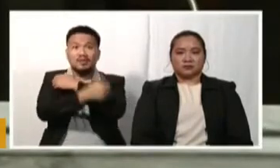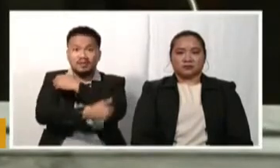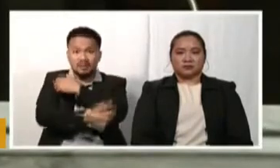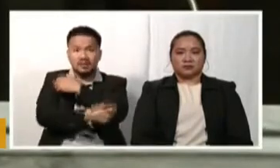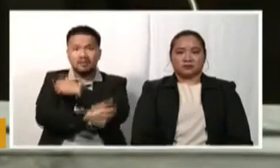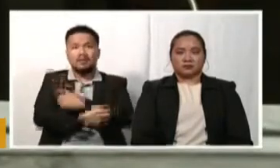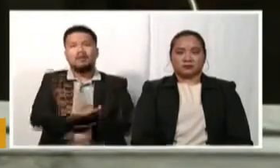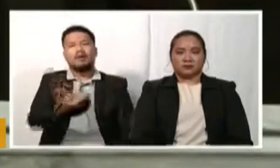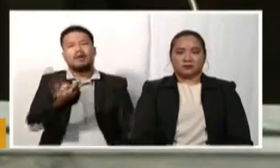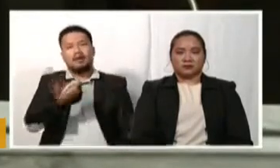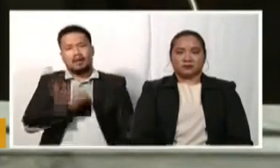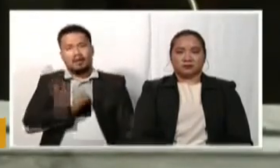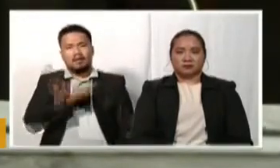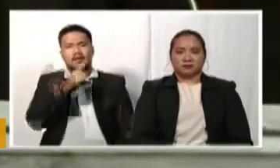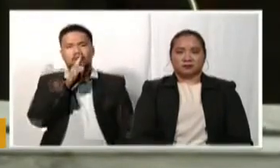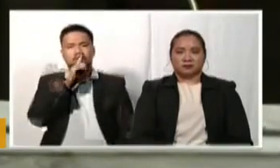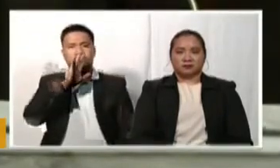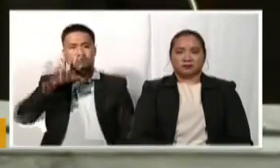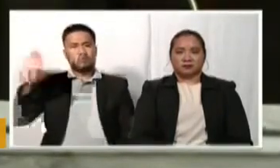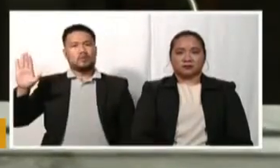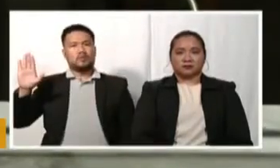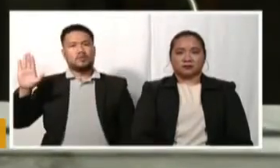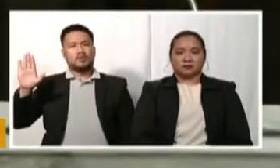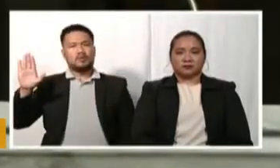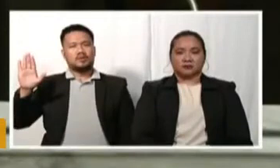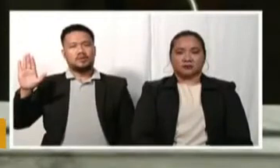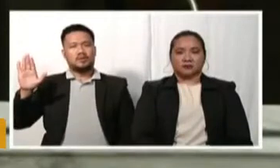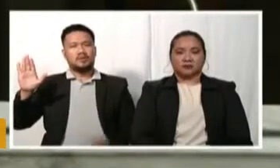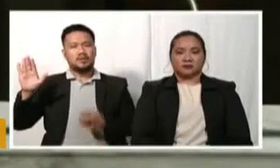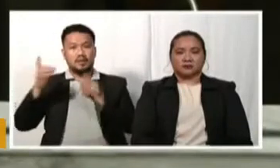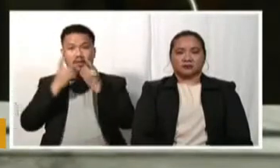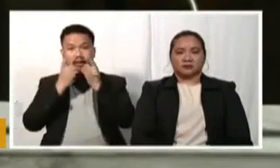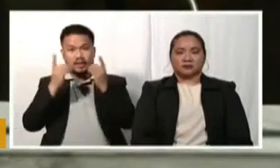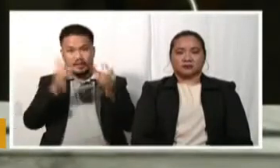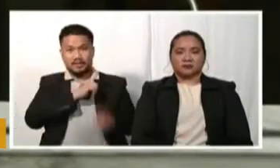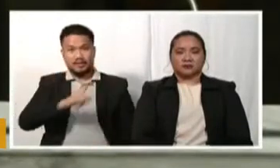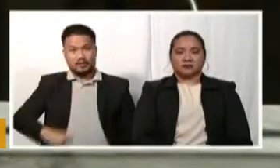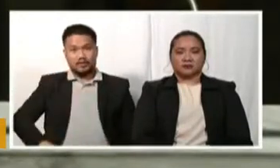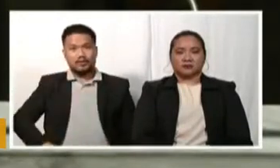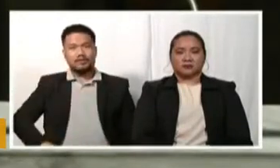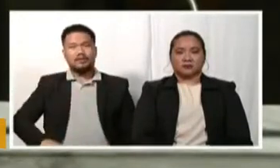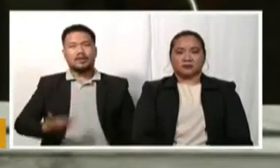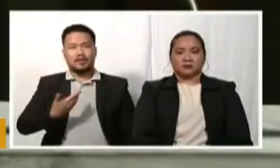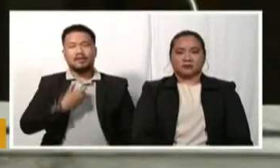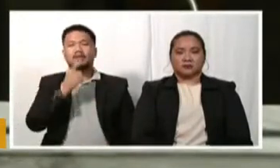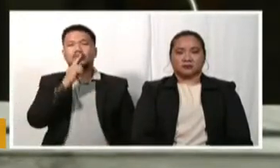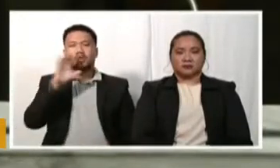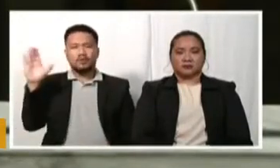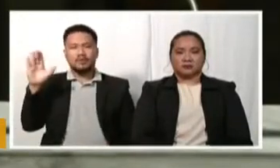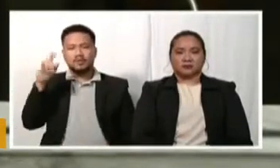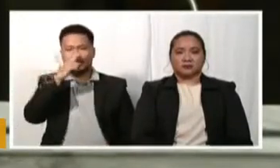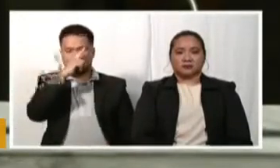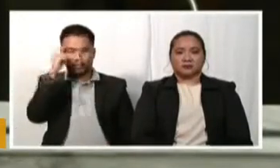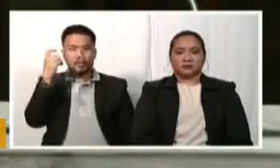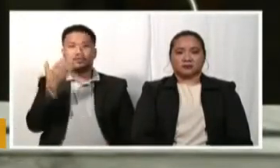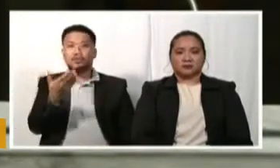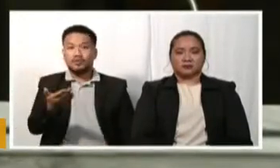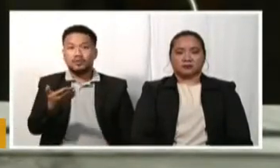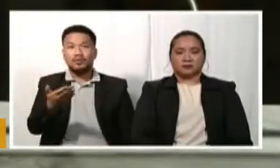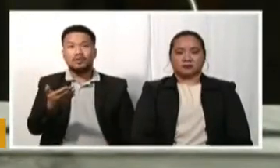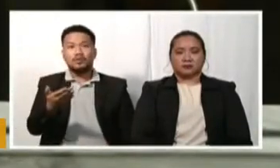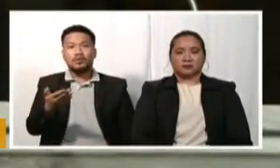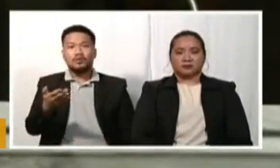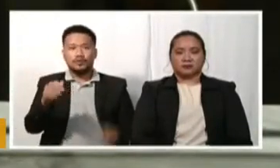"I swear by myself, declares the Lord, that because you